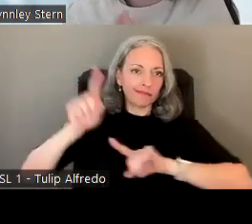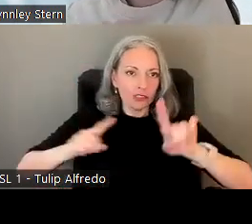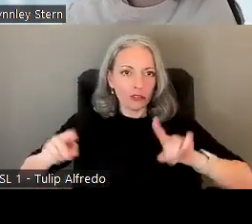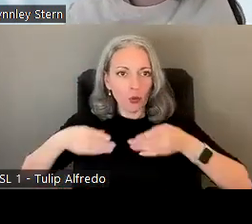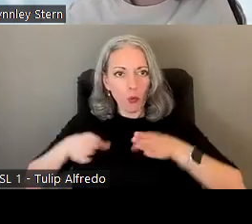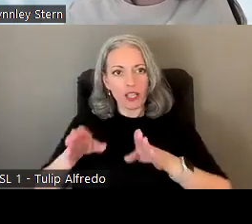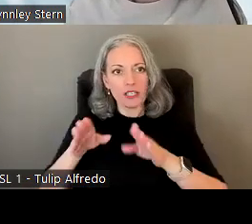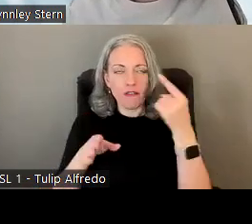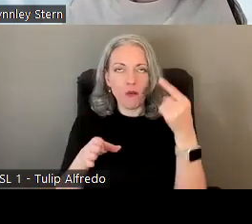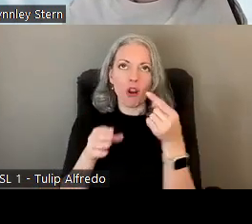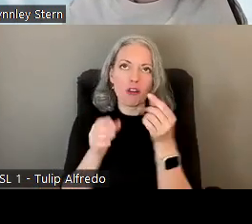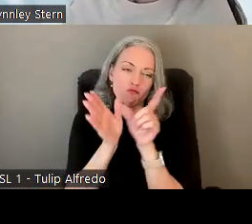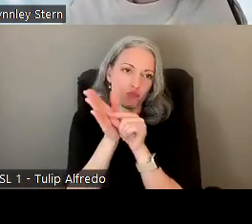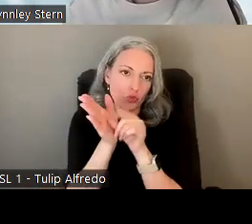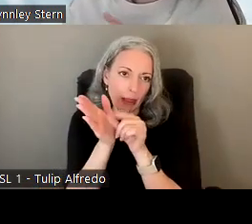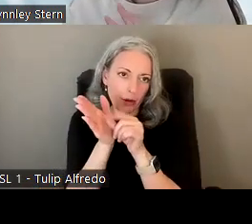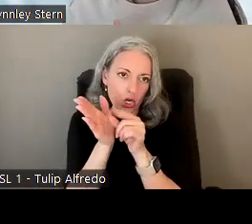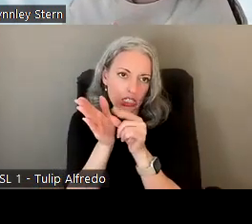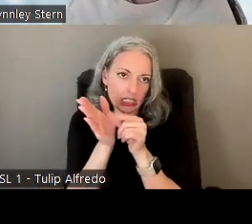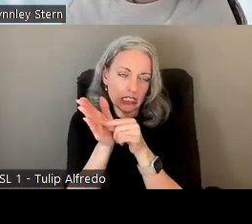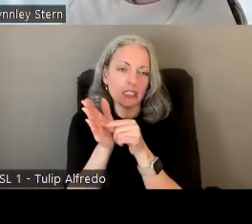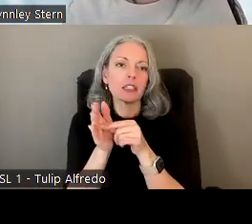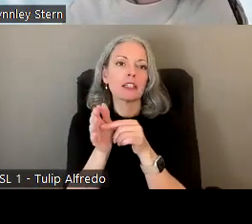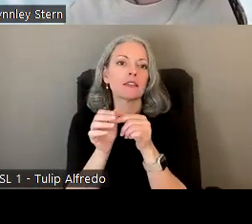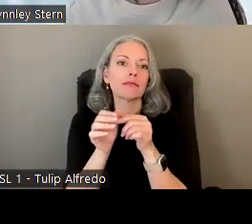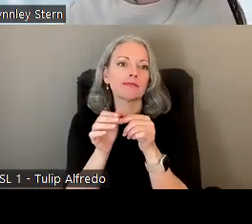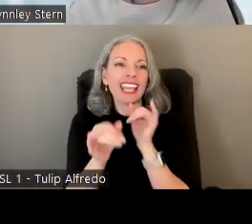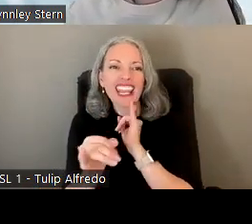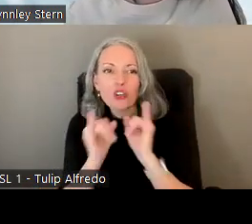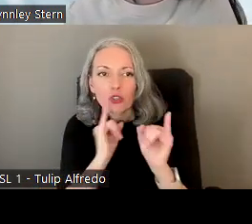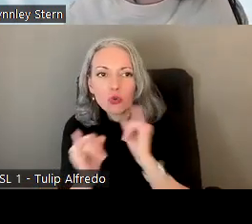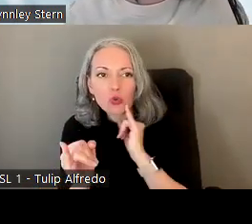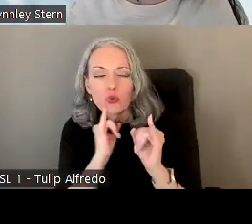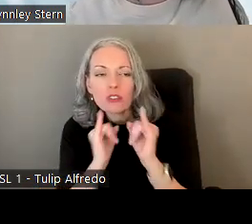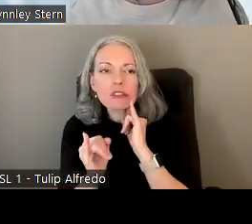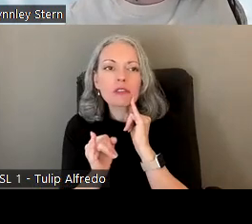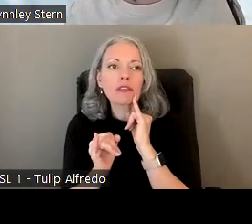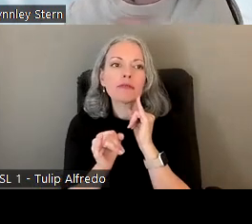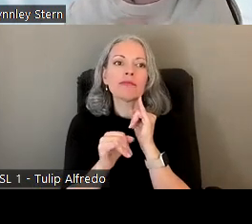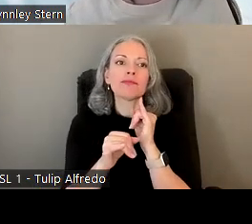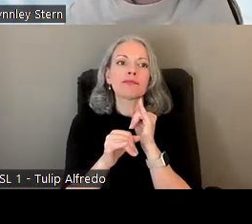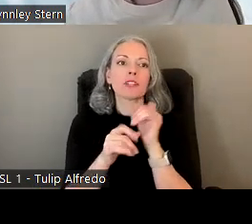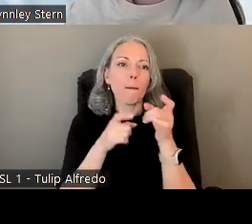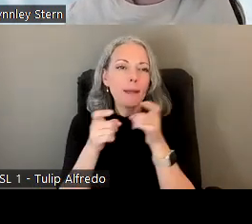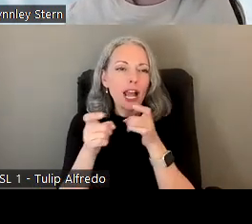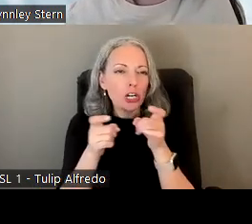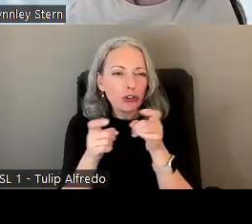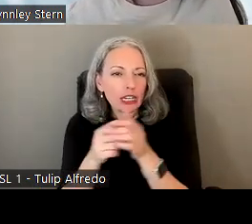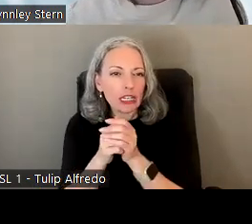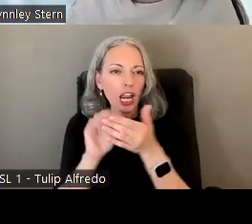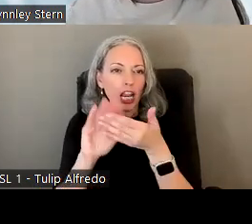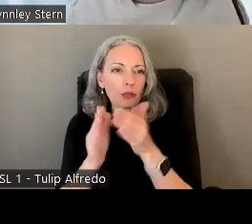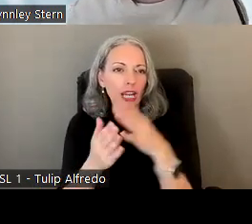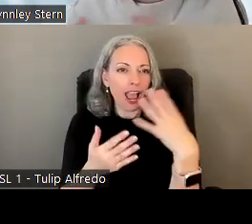article placements, conducting ongoing earned media interviews and coverage monitoring. Our community outreach